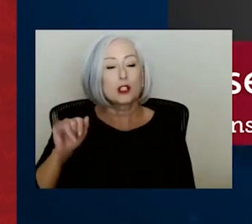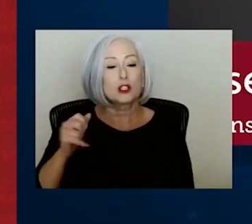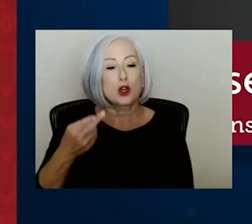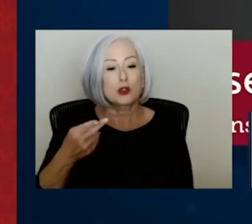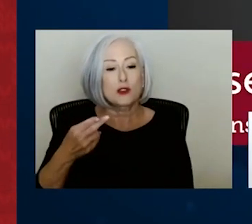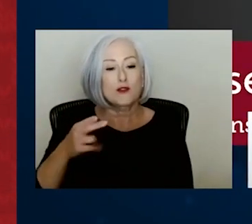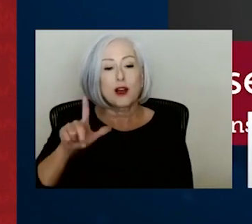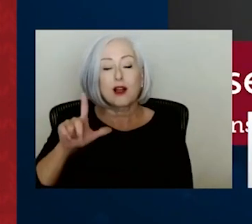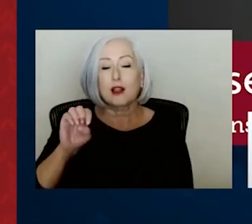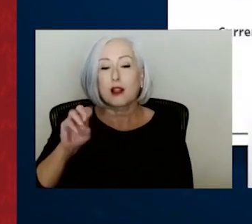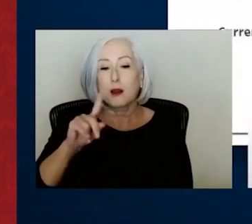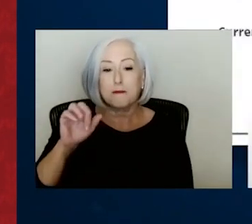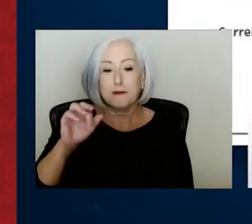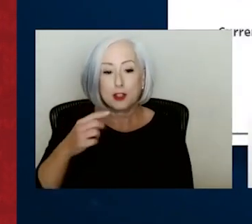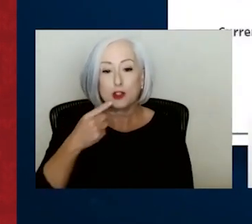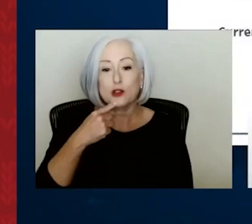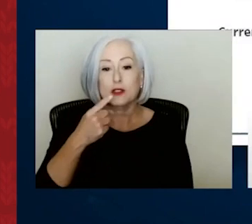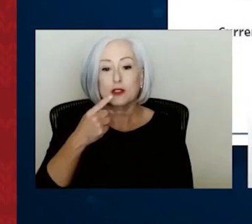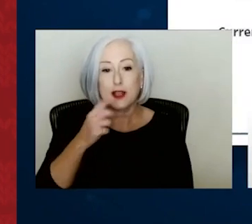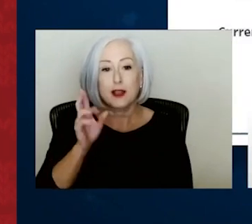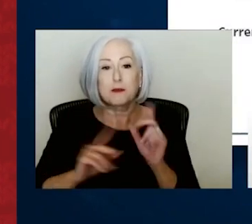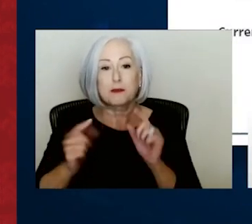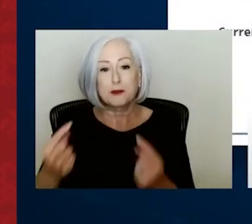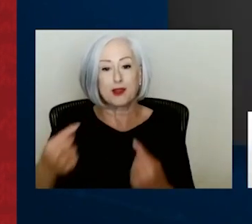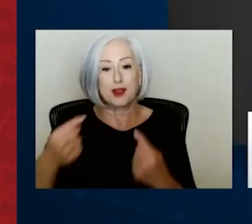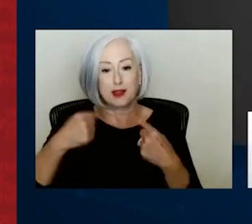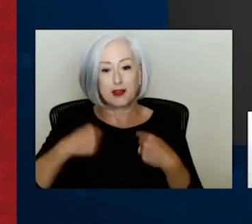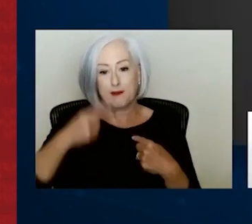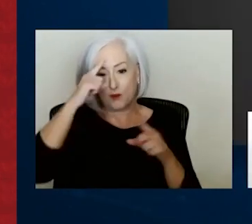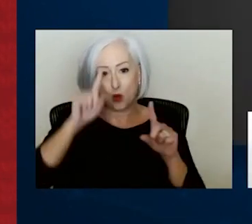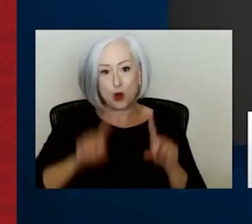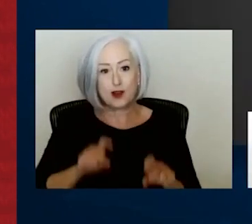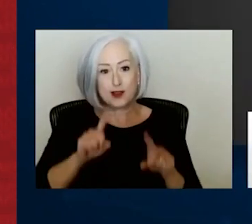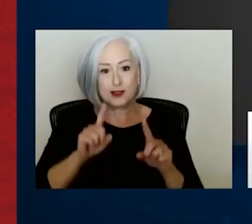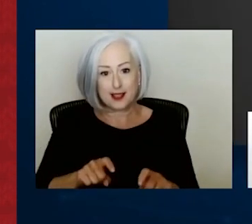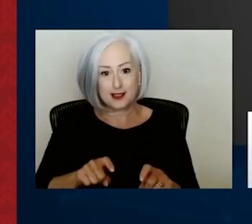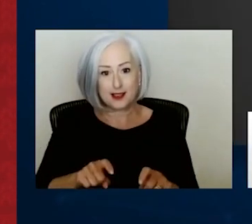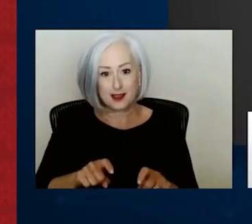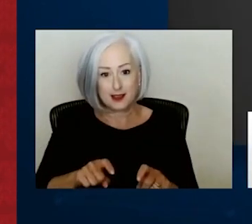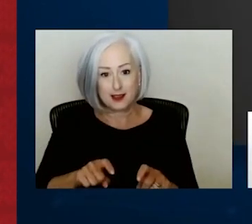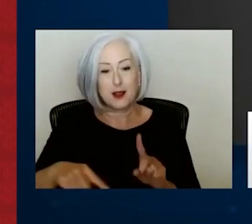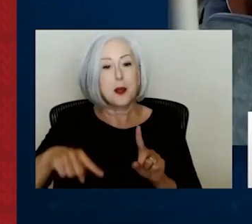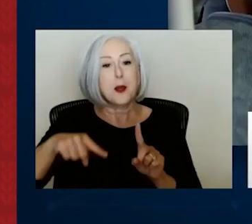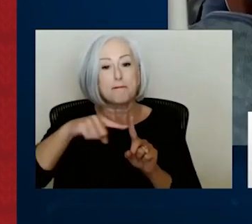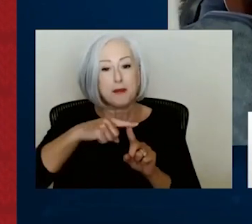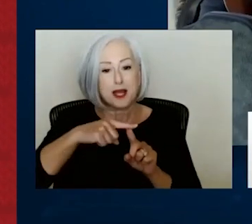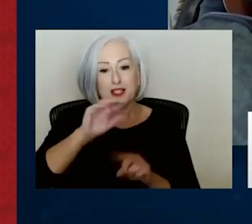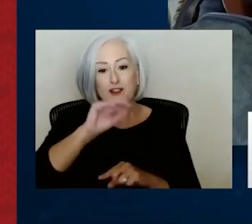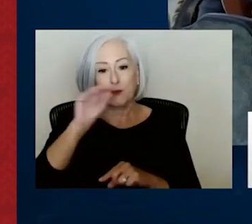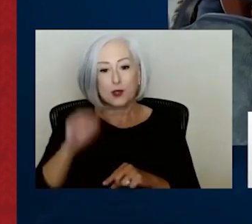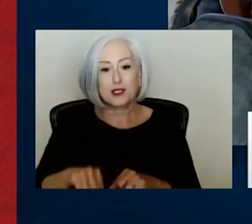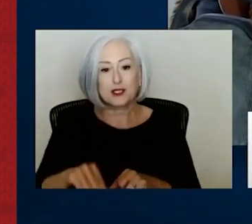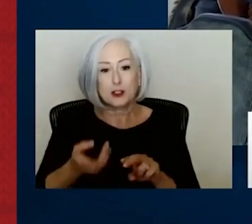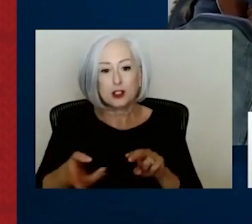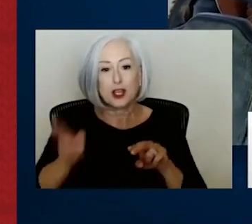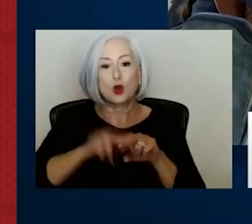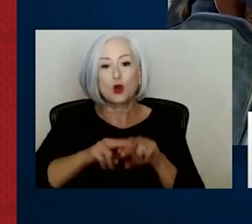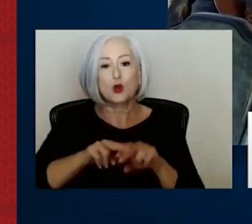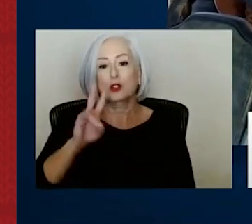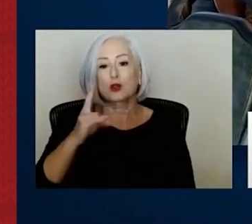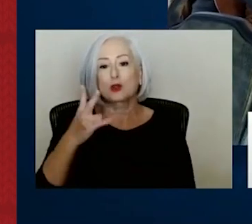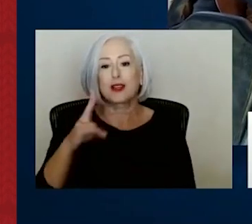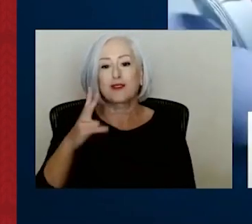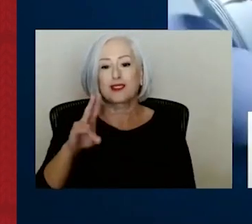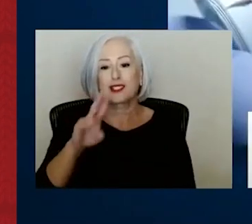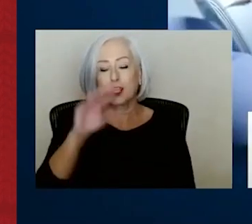among those who come for testing, the positivity rate is up to 17%. That's a lot higher than 3 or 4 there was. He adds